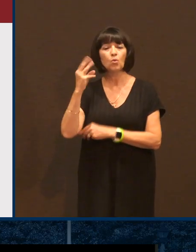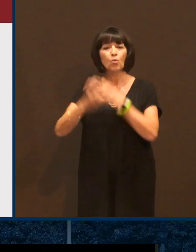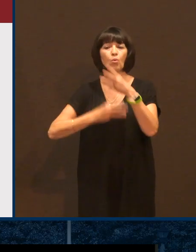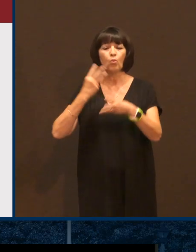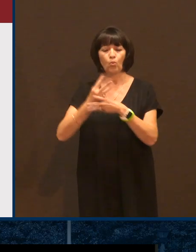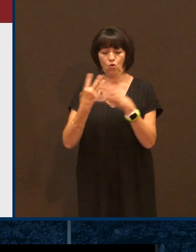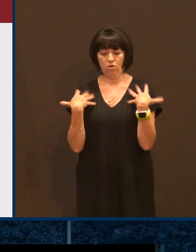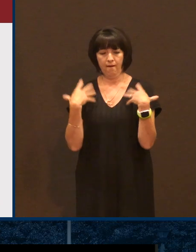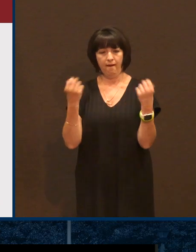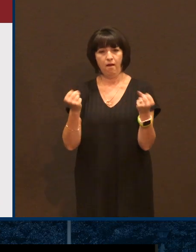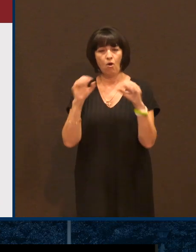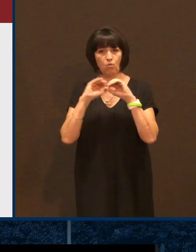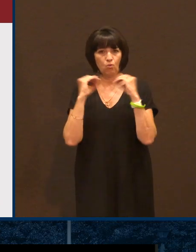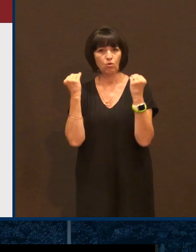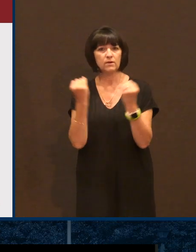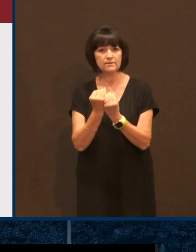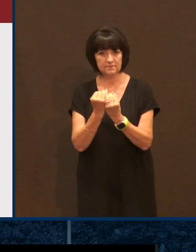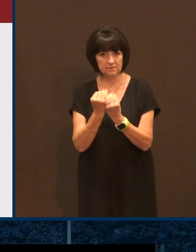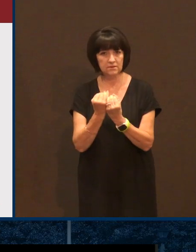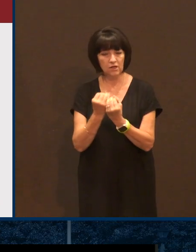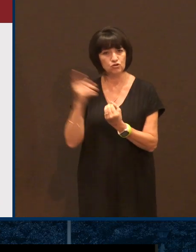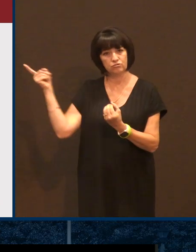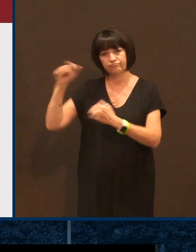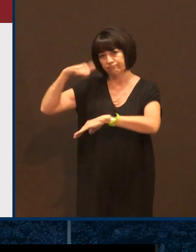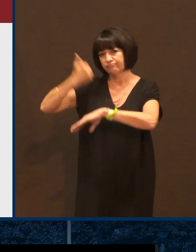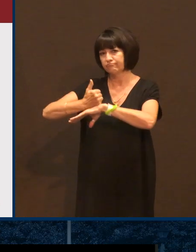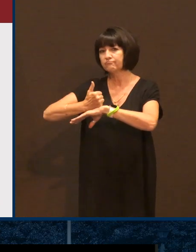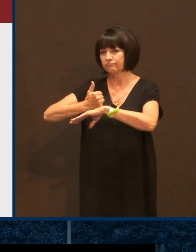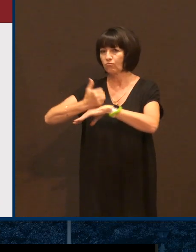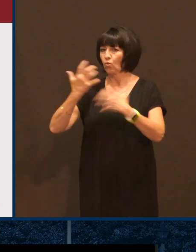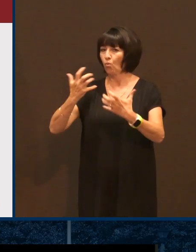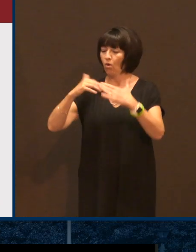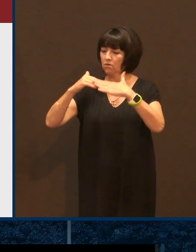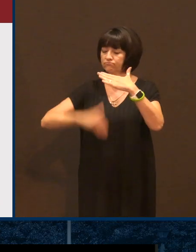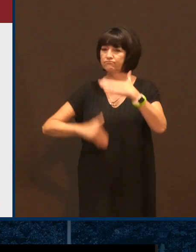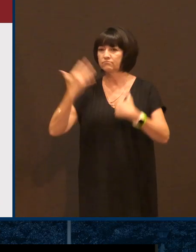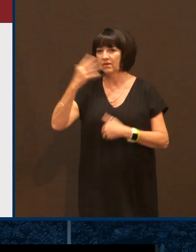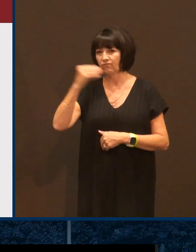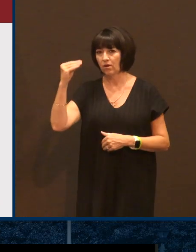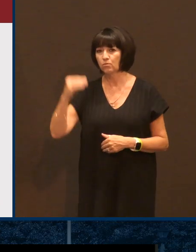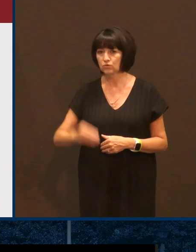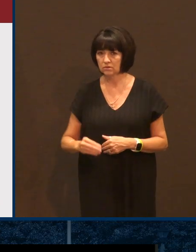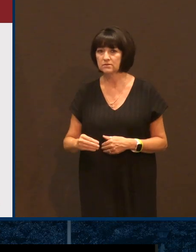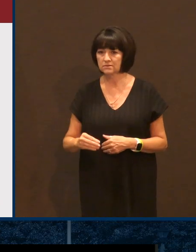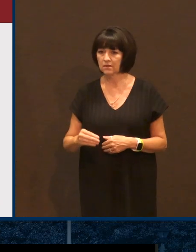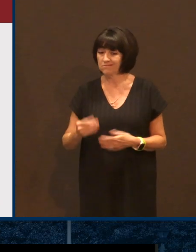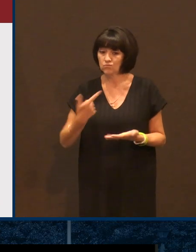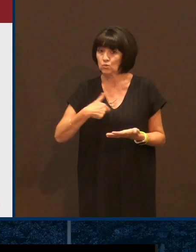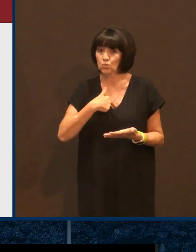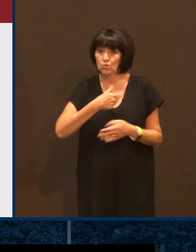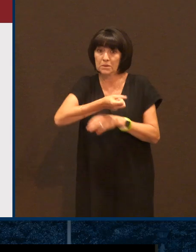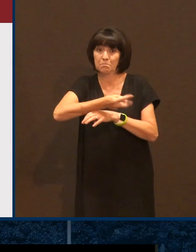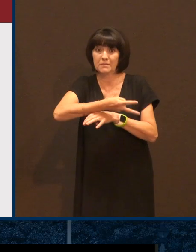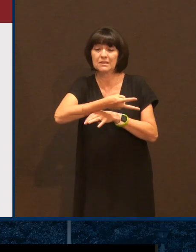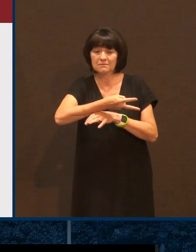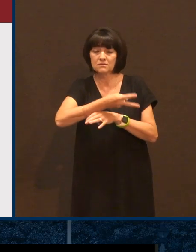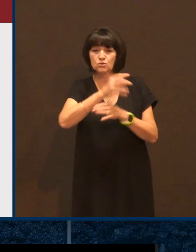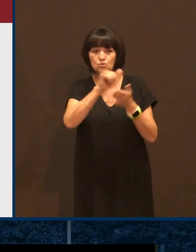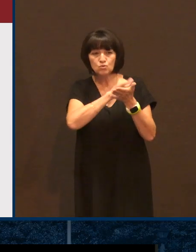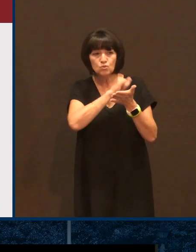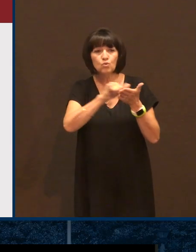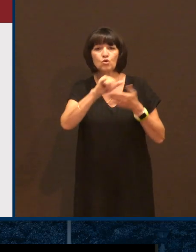twice better the standard of Pennsylvania, New Jersey, and New York, by the way. And